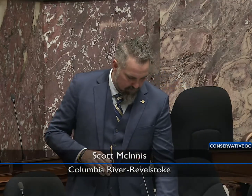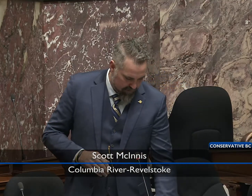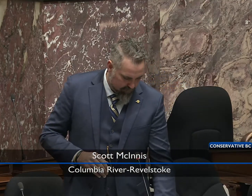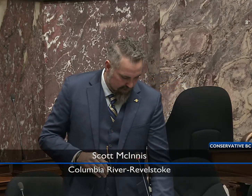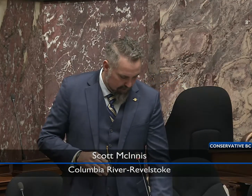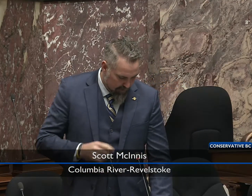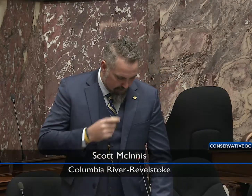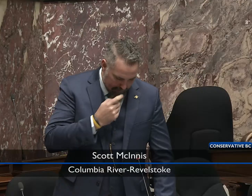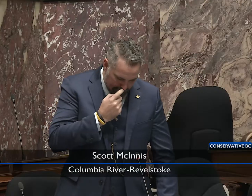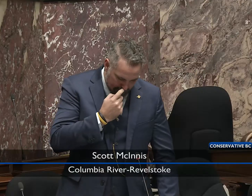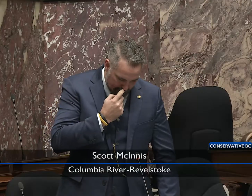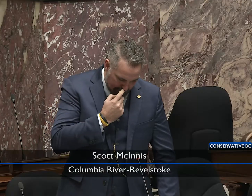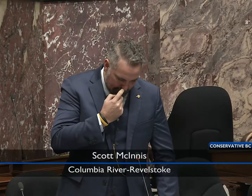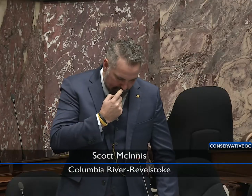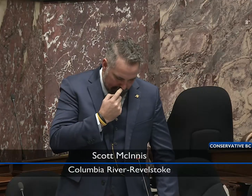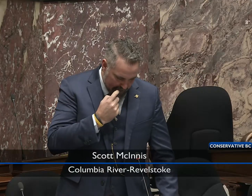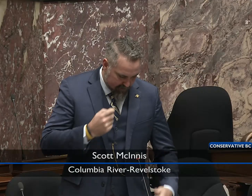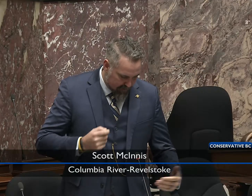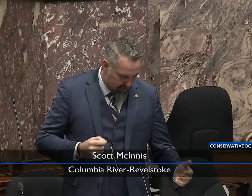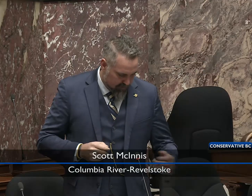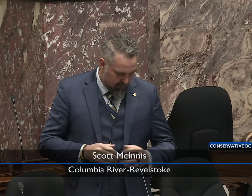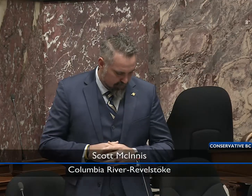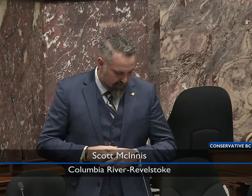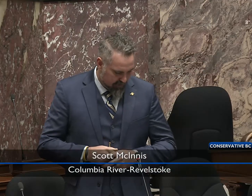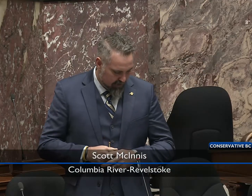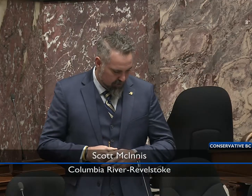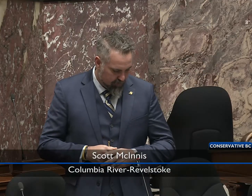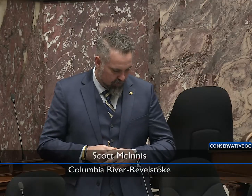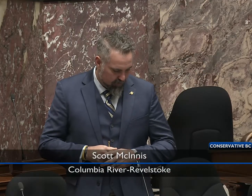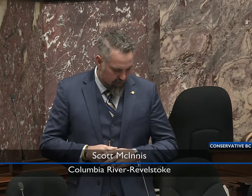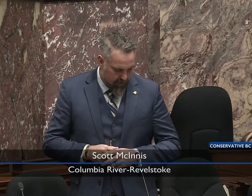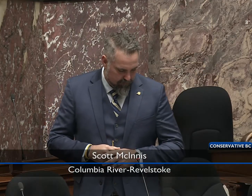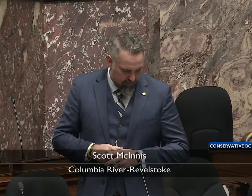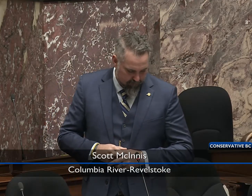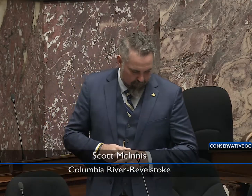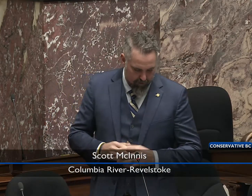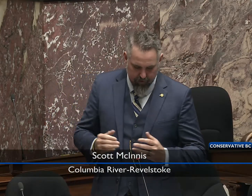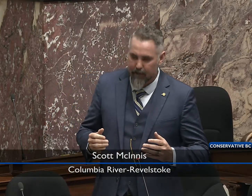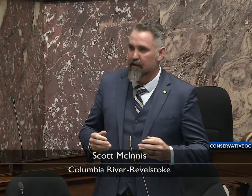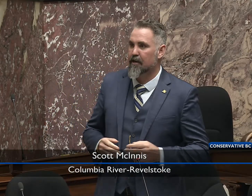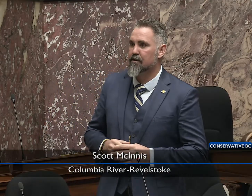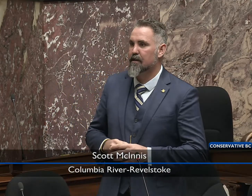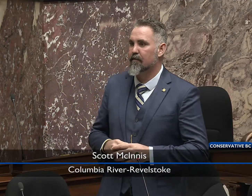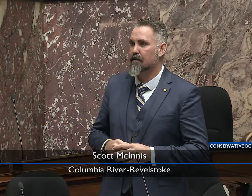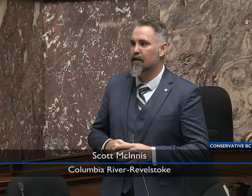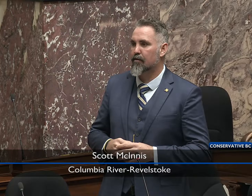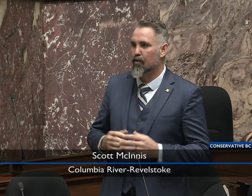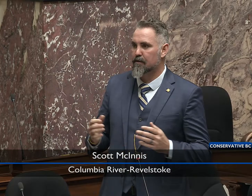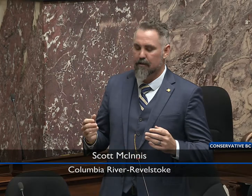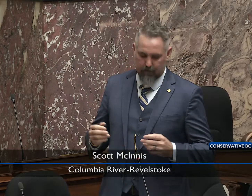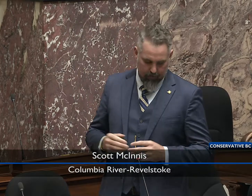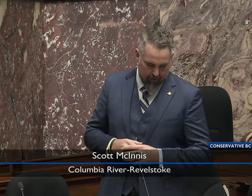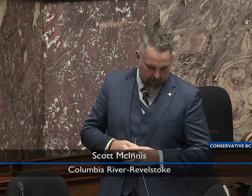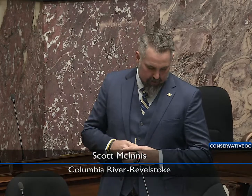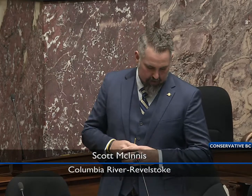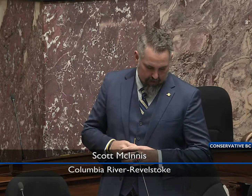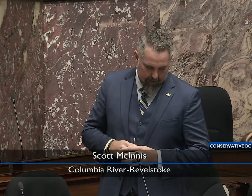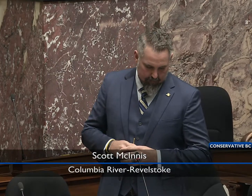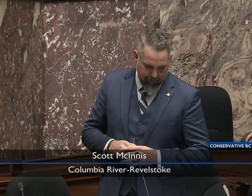really believe that. And I see that there is a piece in here about modern treaty nations having the authority